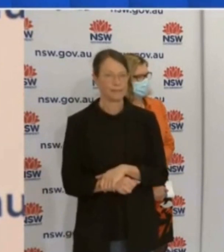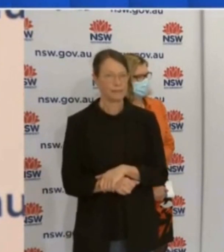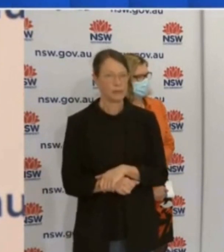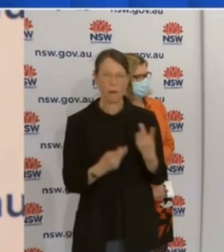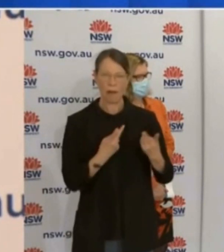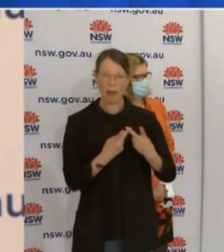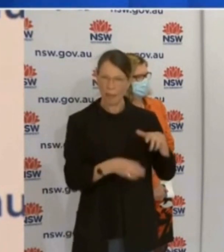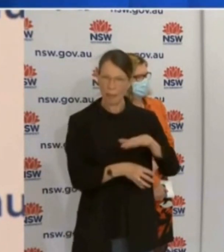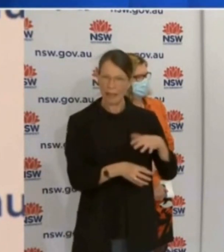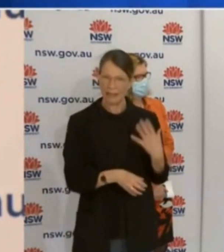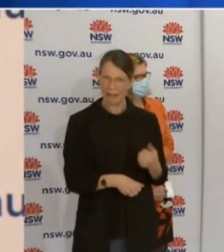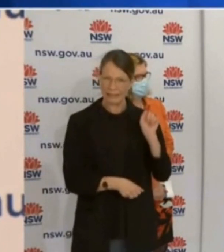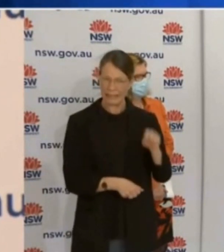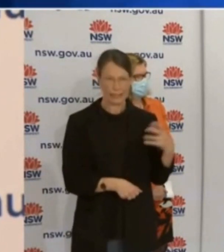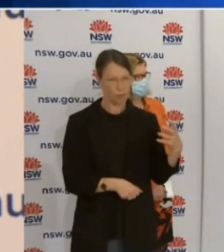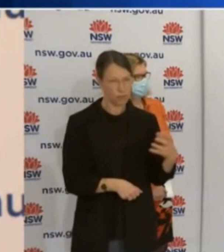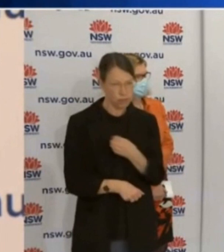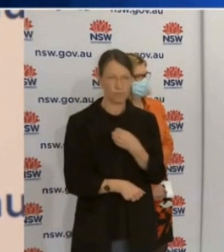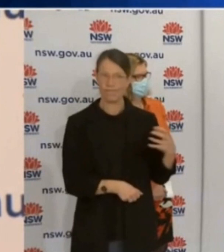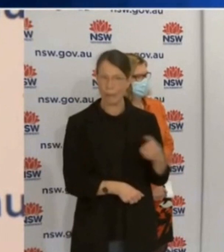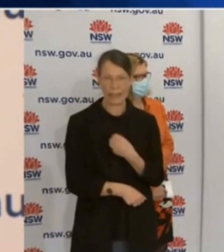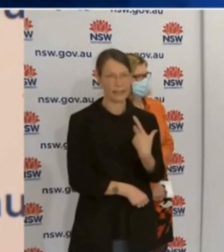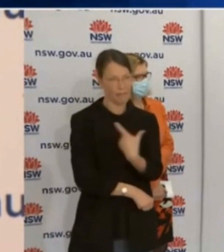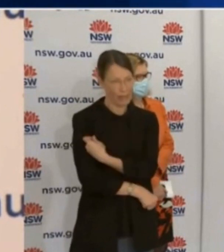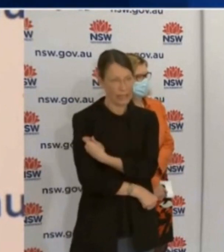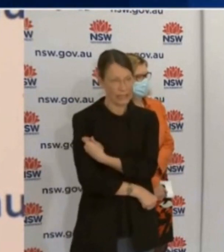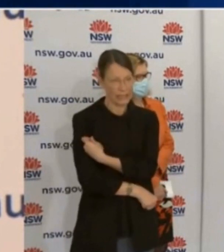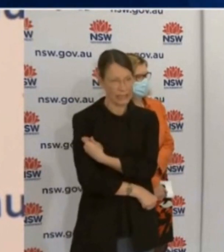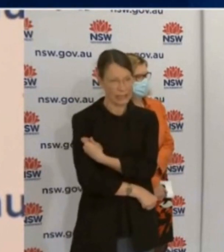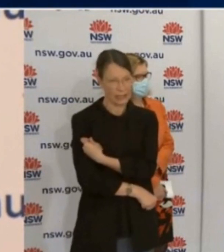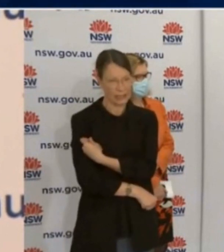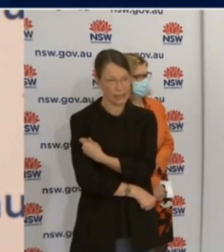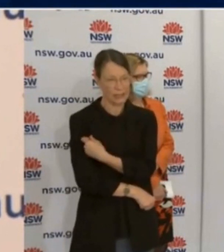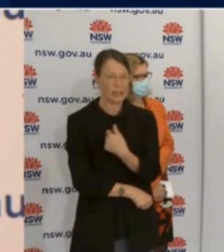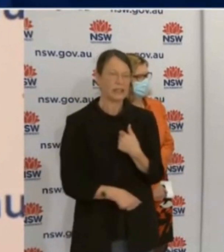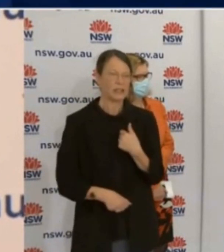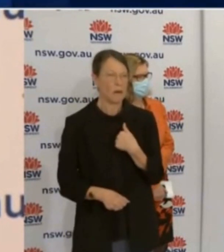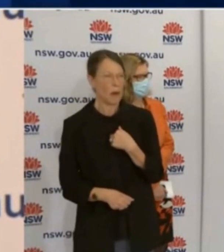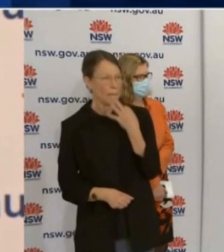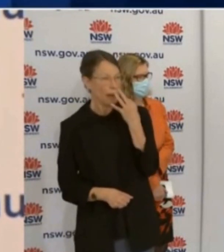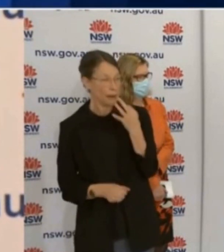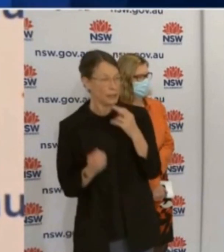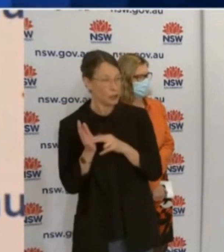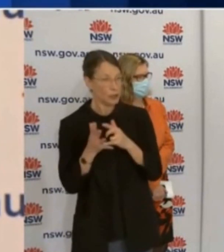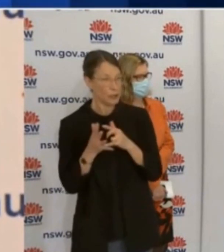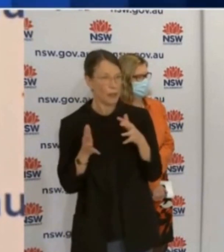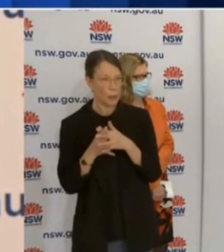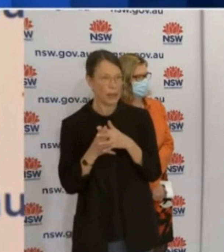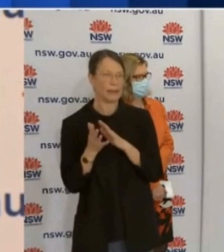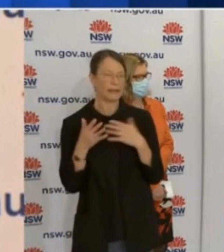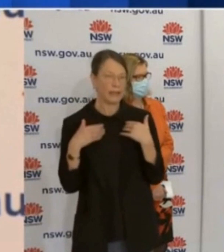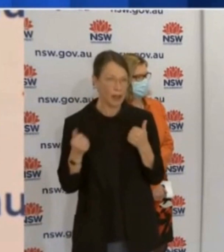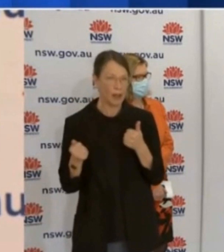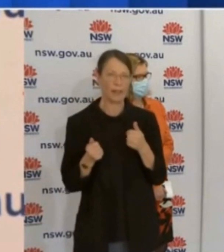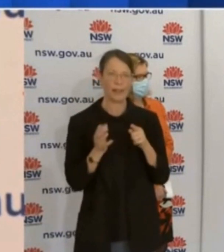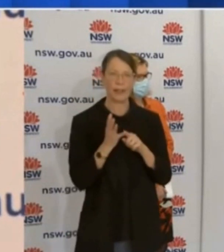compulsory or mandatorily required vaccines in other areas. So I've asked New South Wales Health to work with the unions. As I said, I've